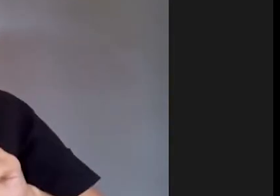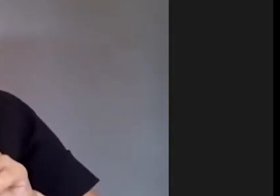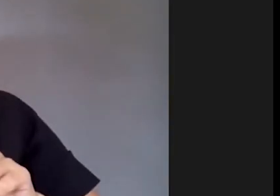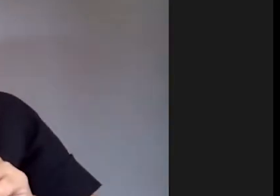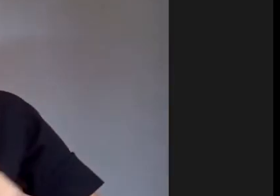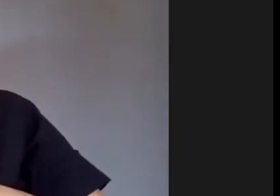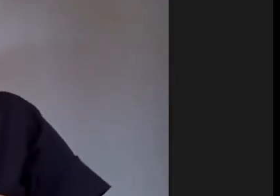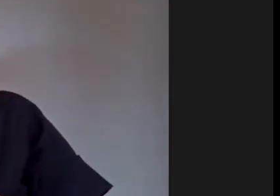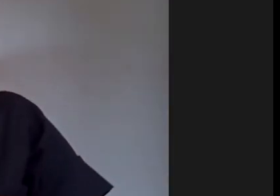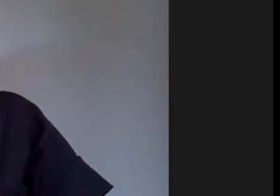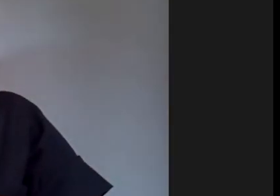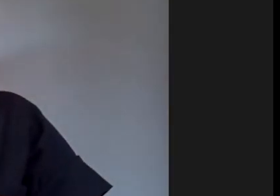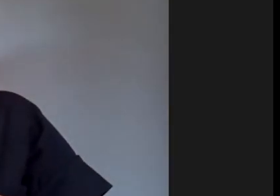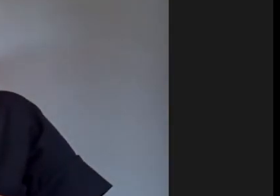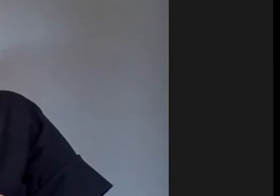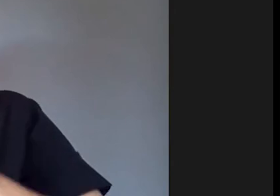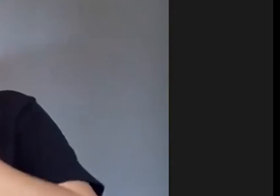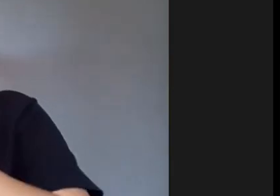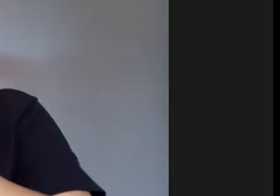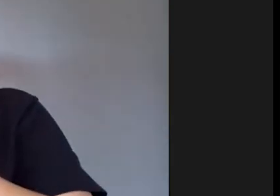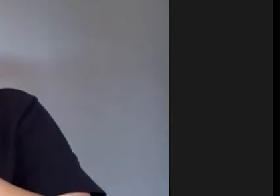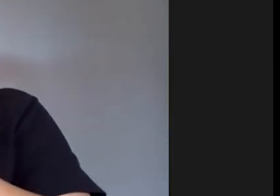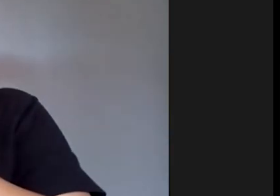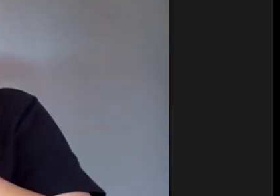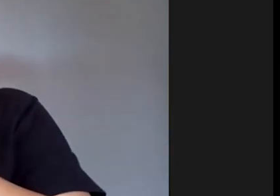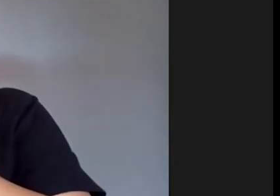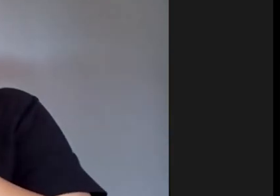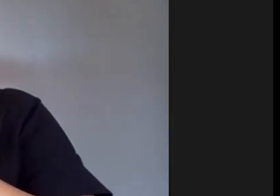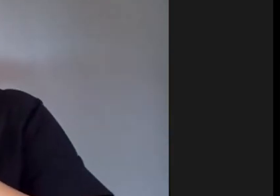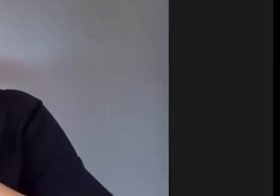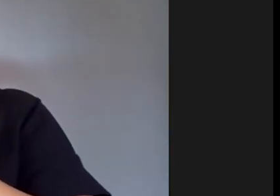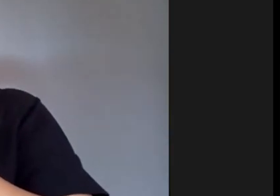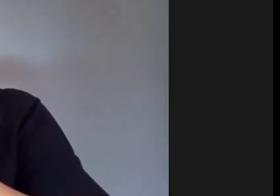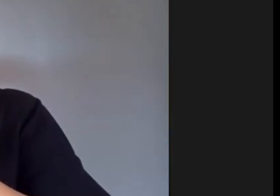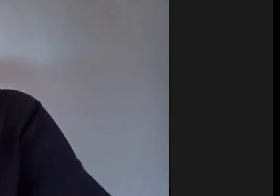in this sentence, a noun. The predicate is a noun.